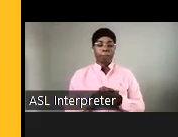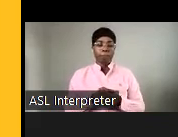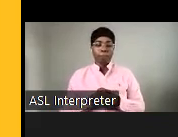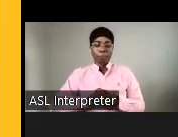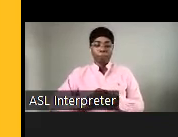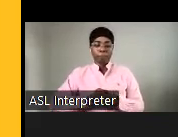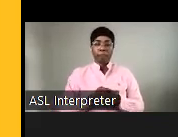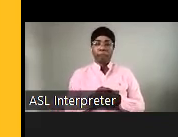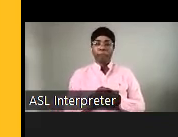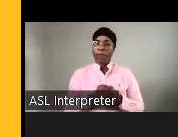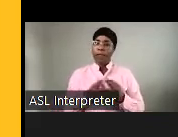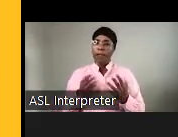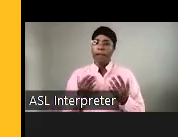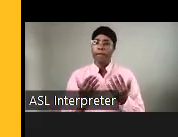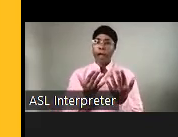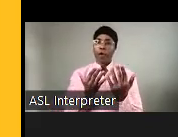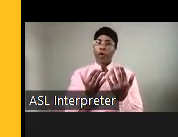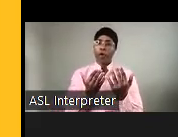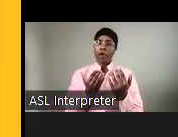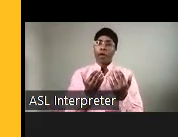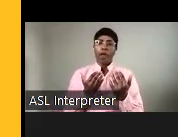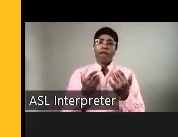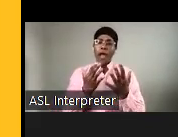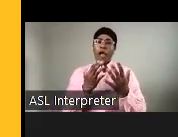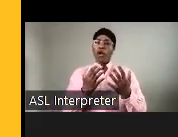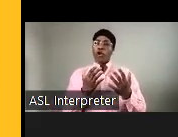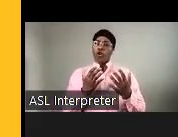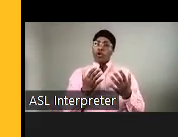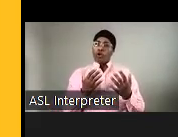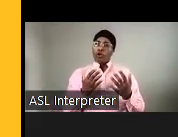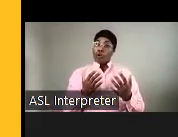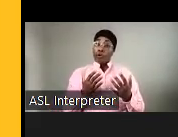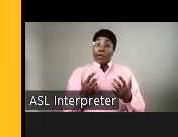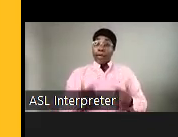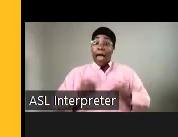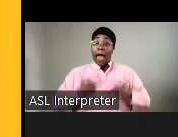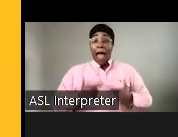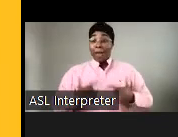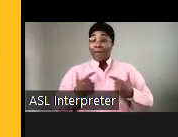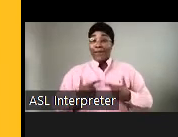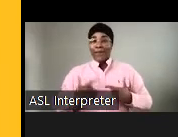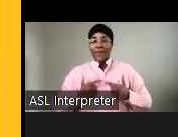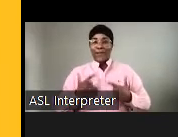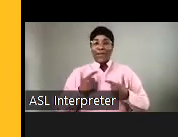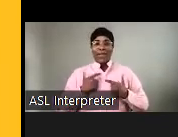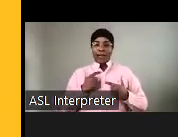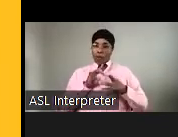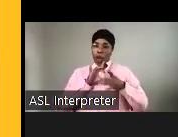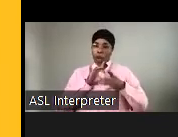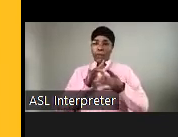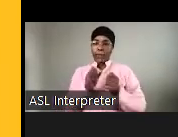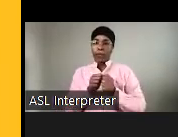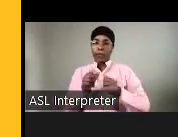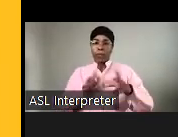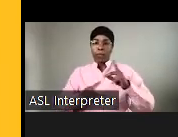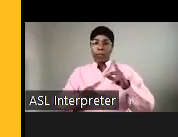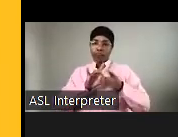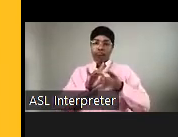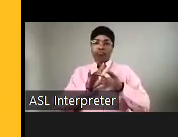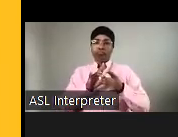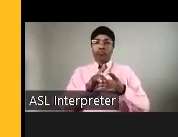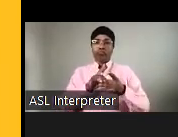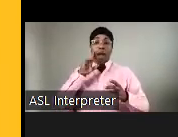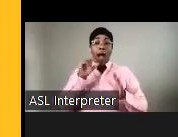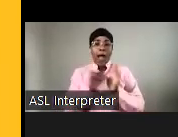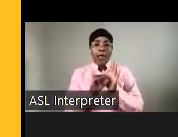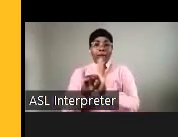it's a living being with a relationship to people. They identified 62 individual wildlife